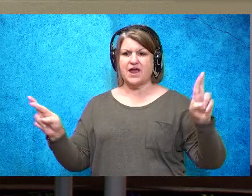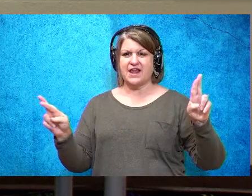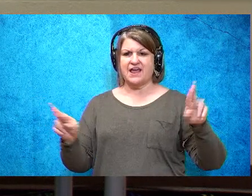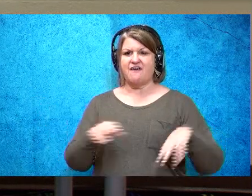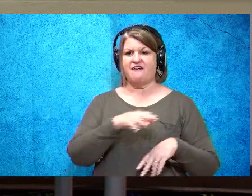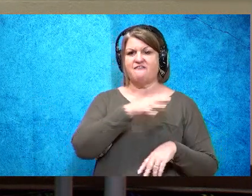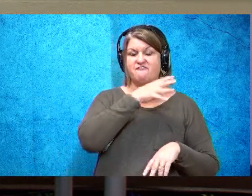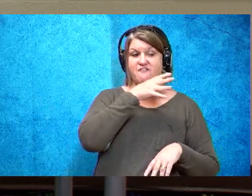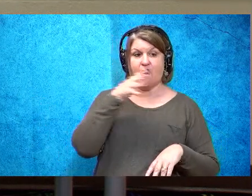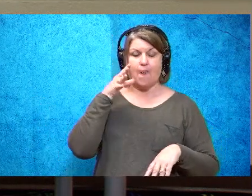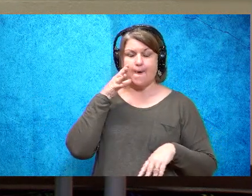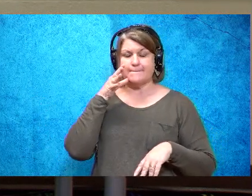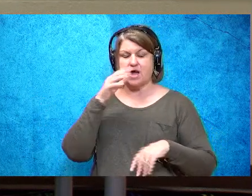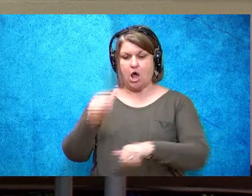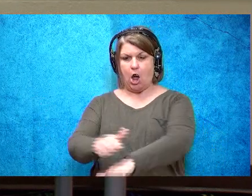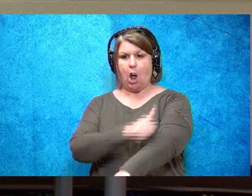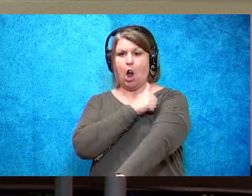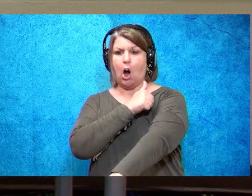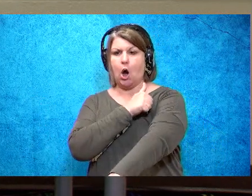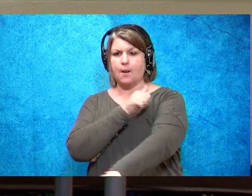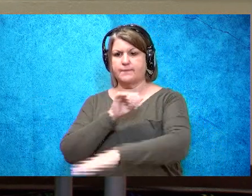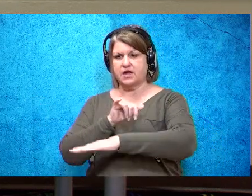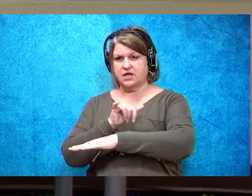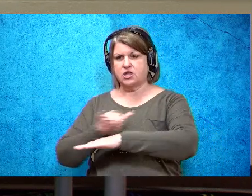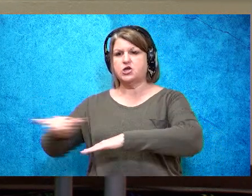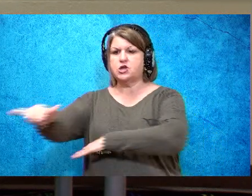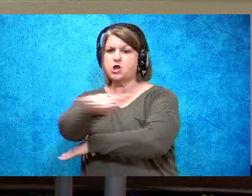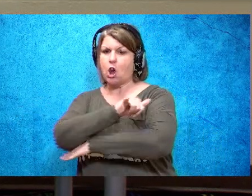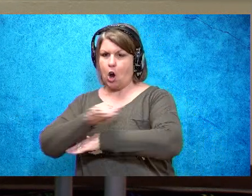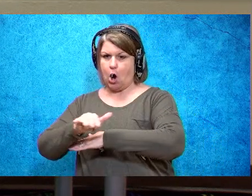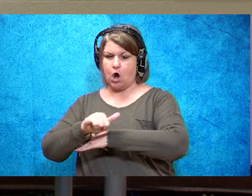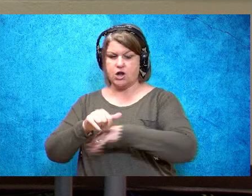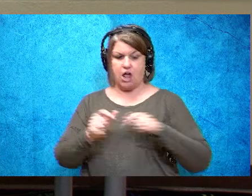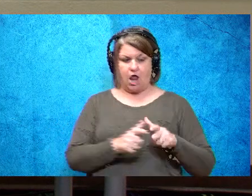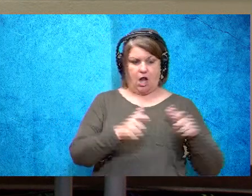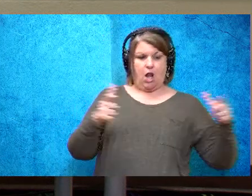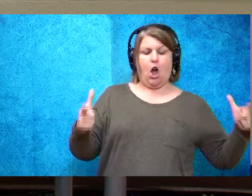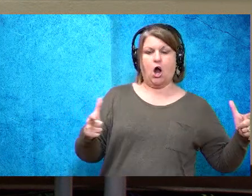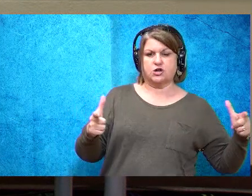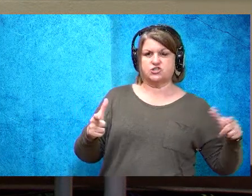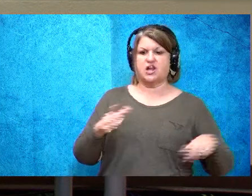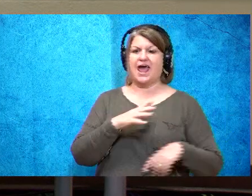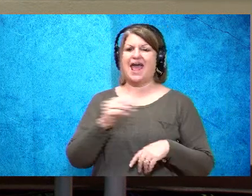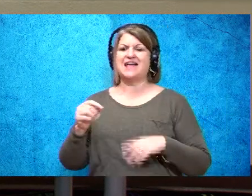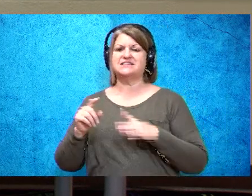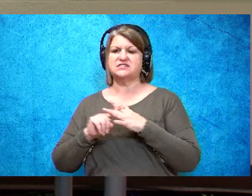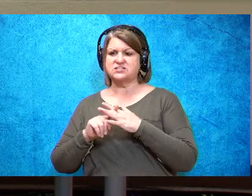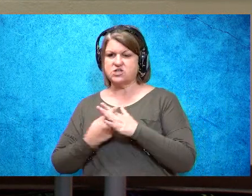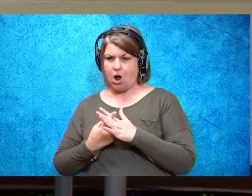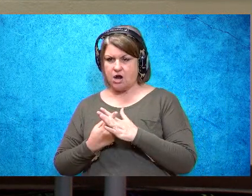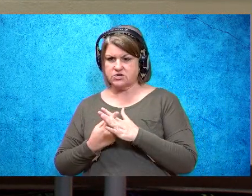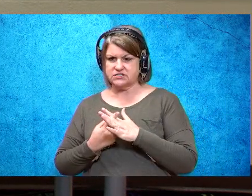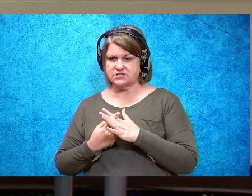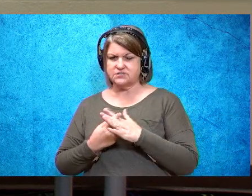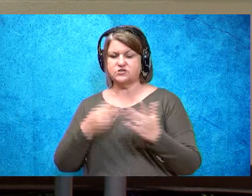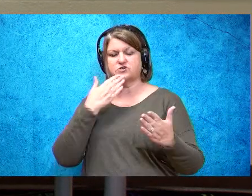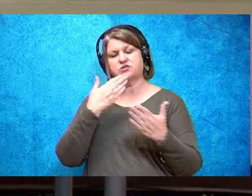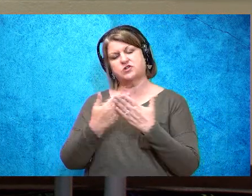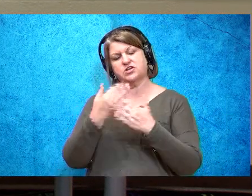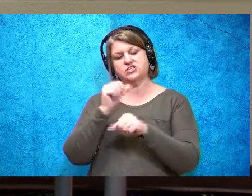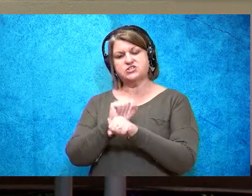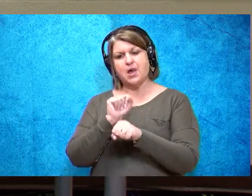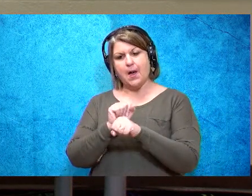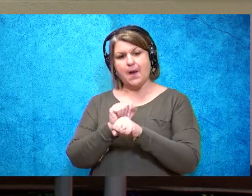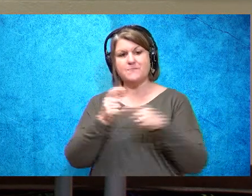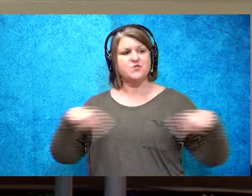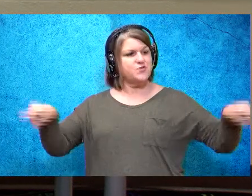Farm, arm, yard, large, and start. Good job. You guys